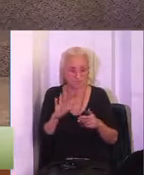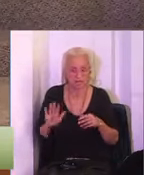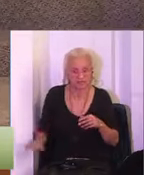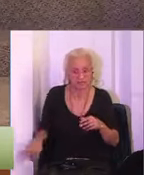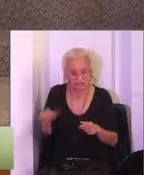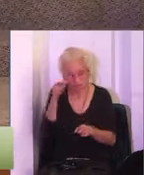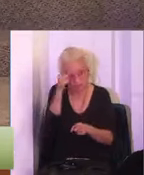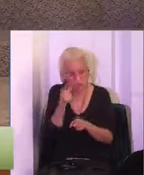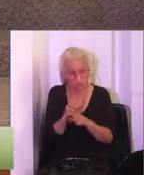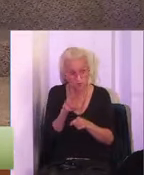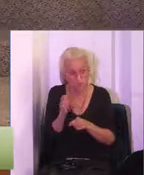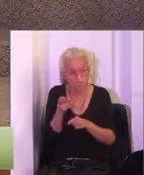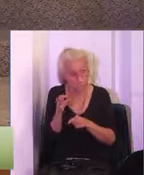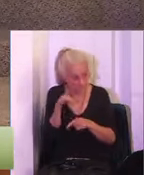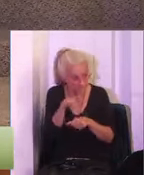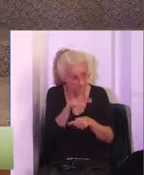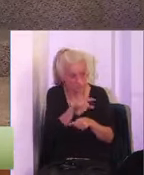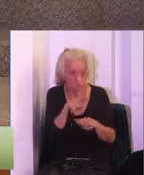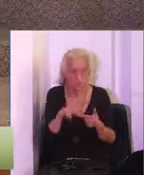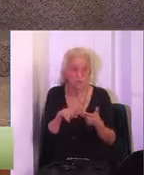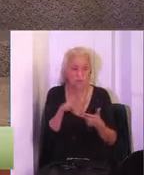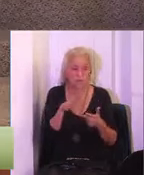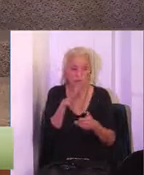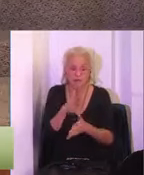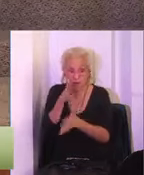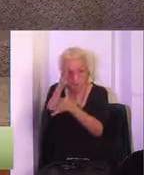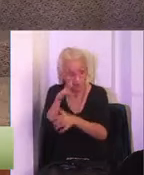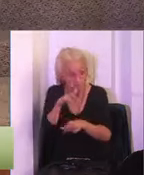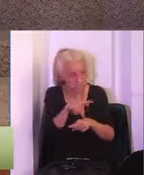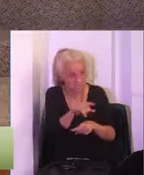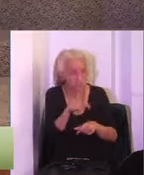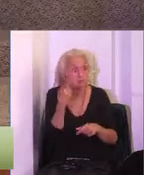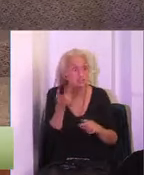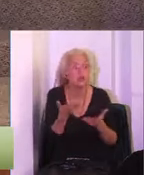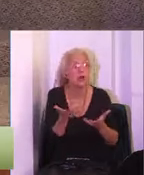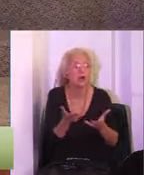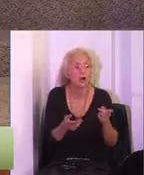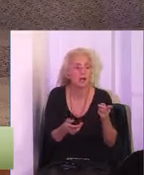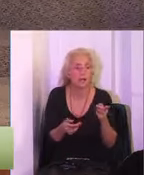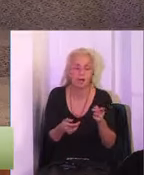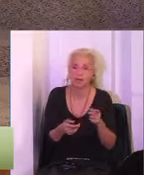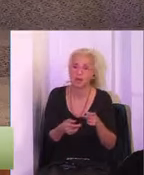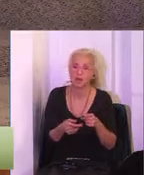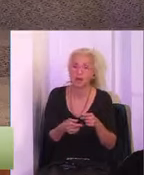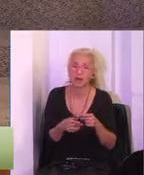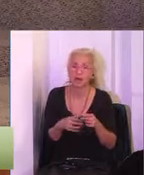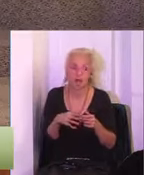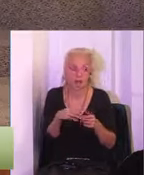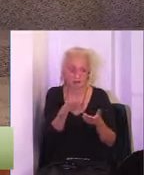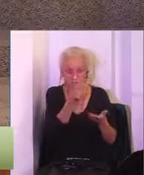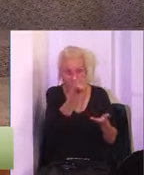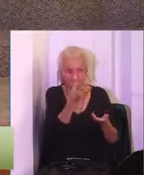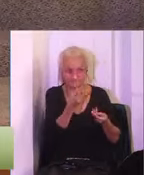Richard, is your parents, my grandparents there? What are you seeing? So I've got a lot of